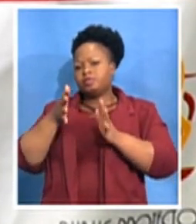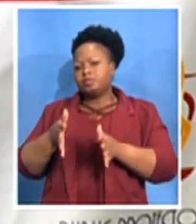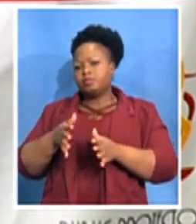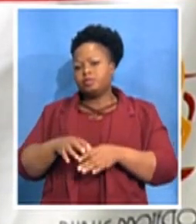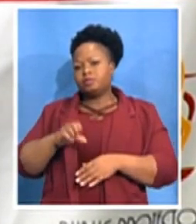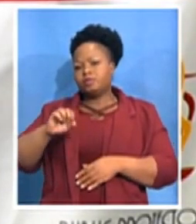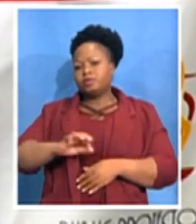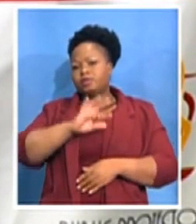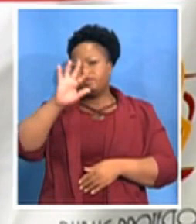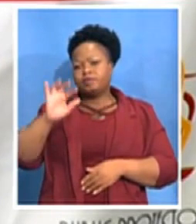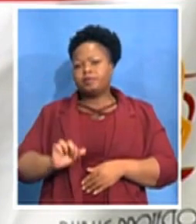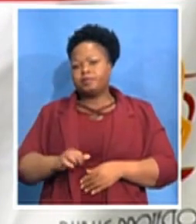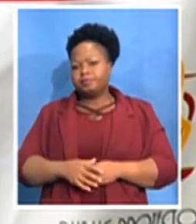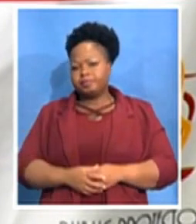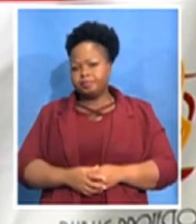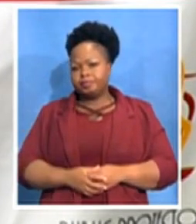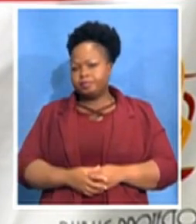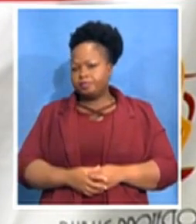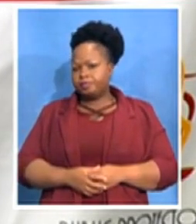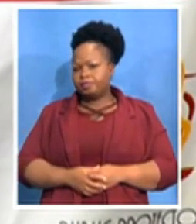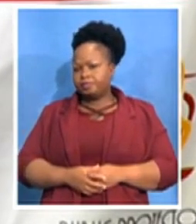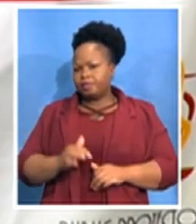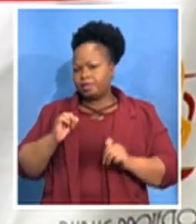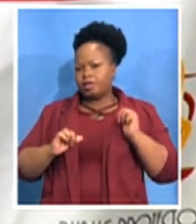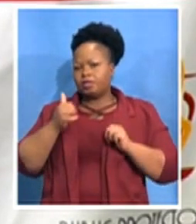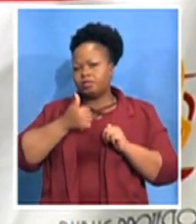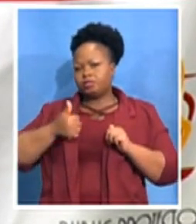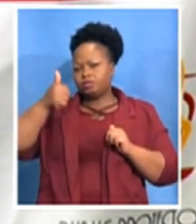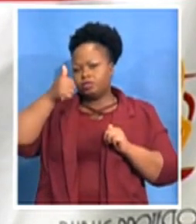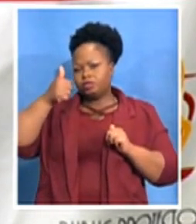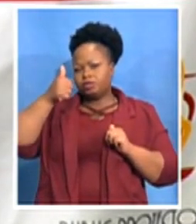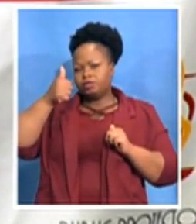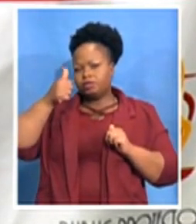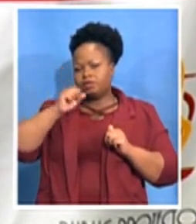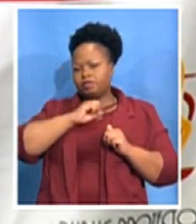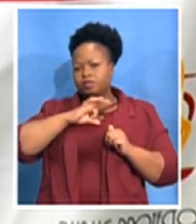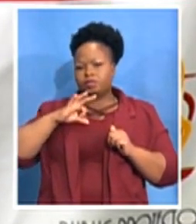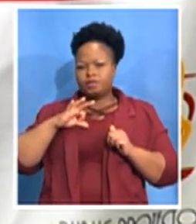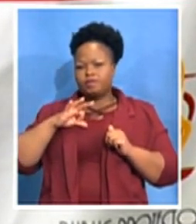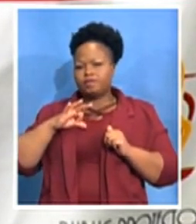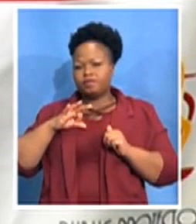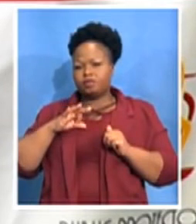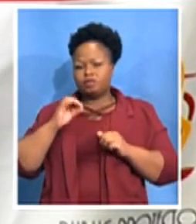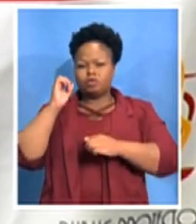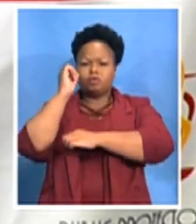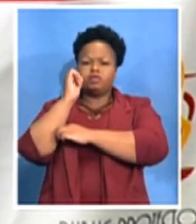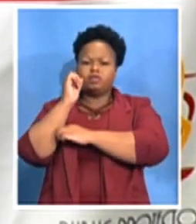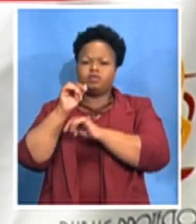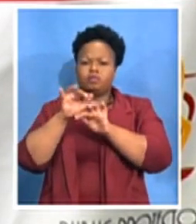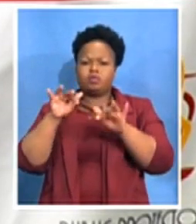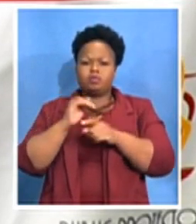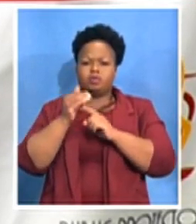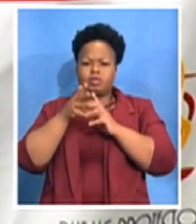Acting Chief of Staff of the Office of the Public Protector, the Acting Chief